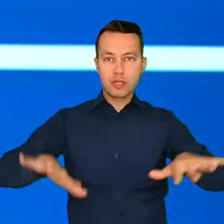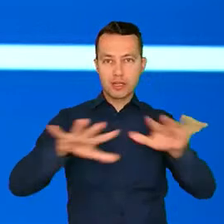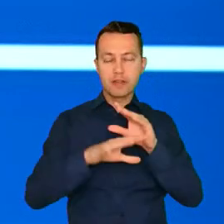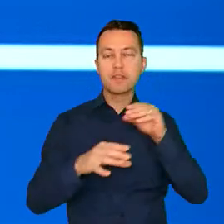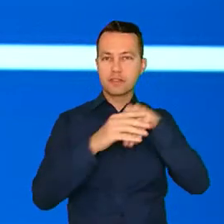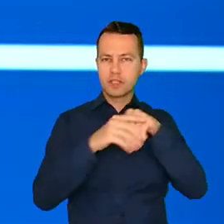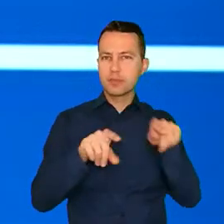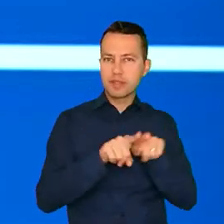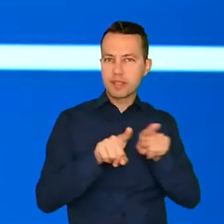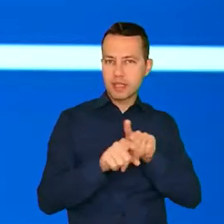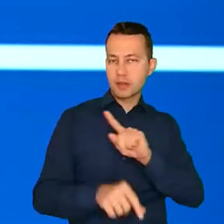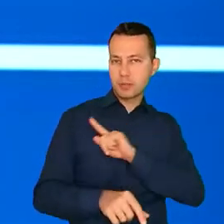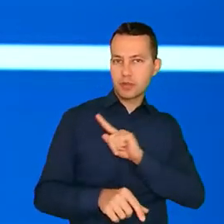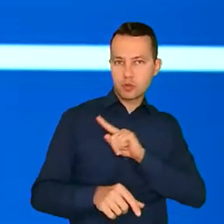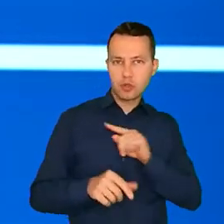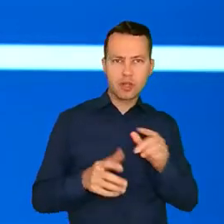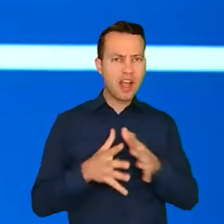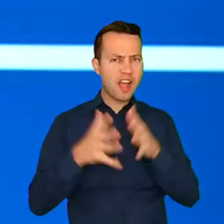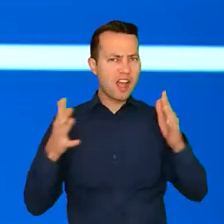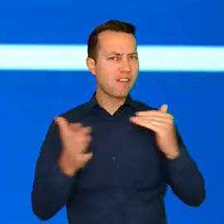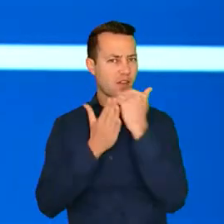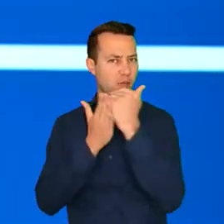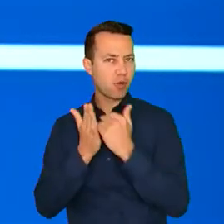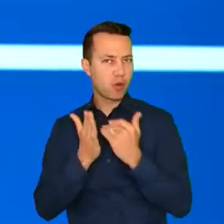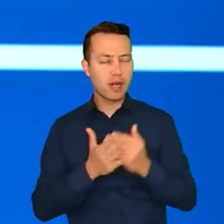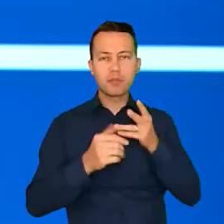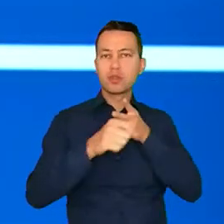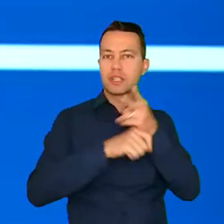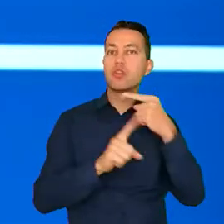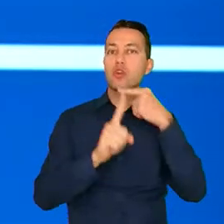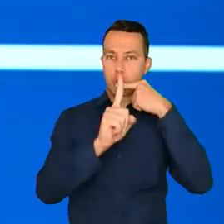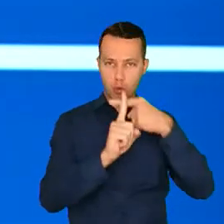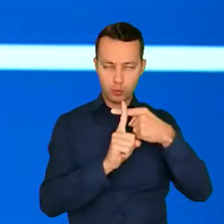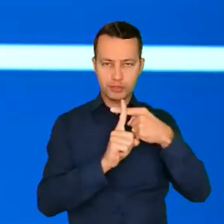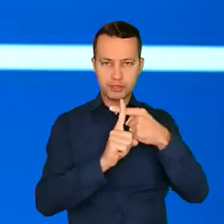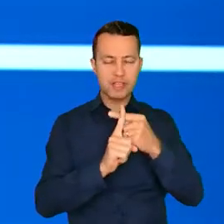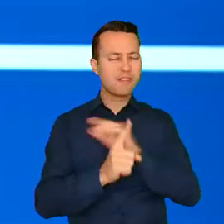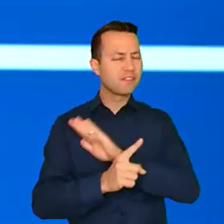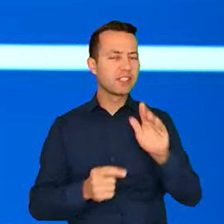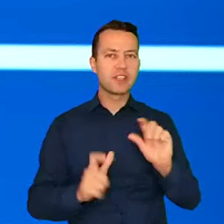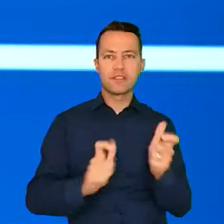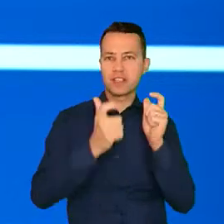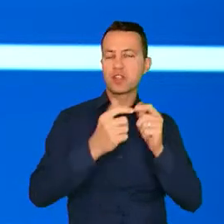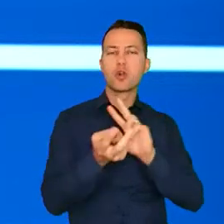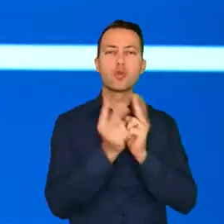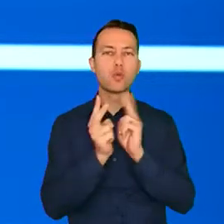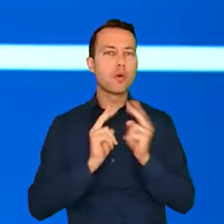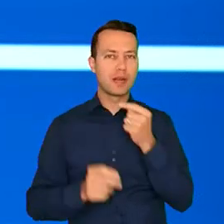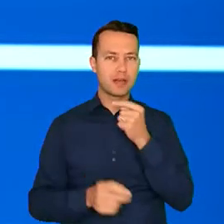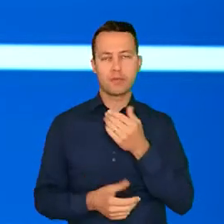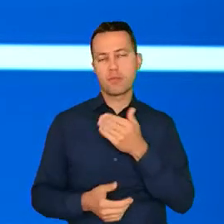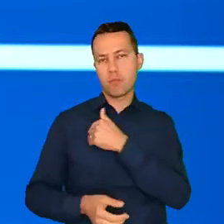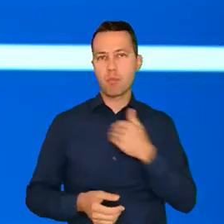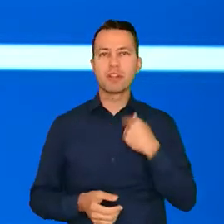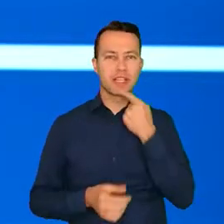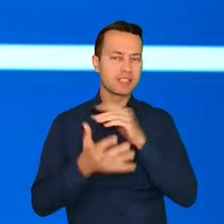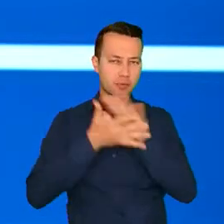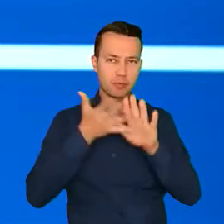Funds and Regional Policy that is responsible for coordinating a big governmental